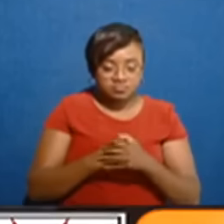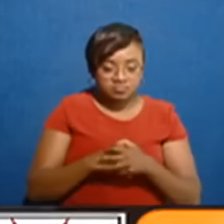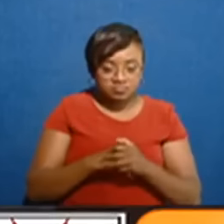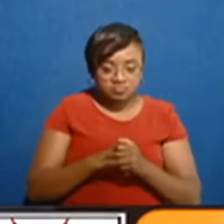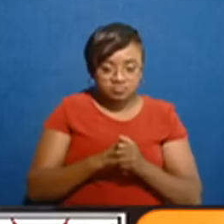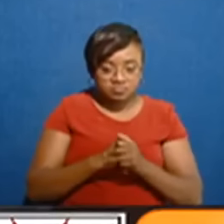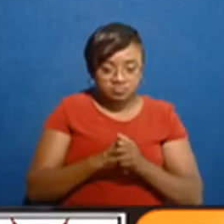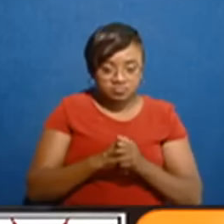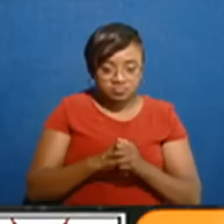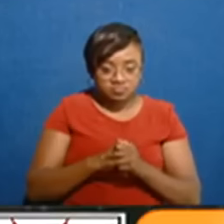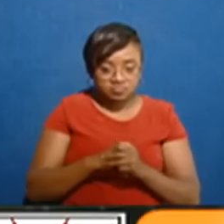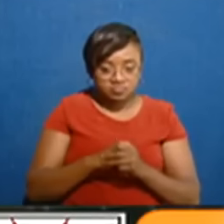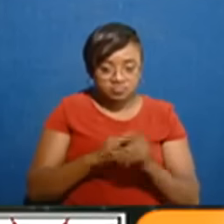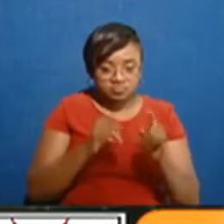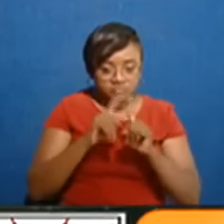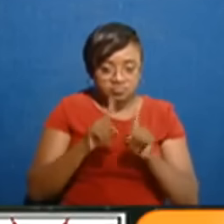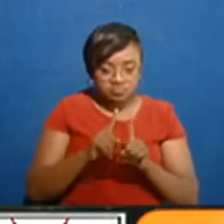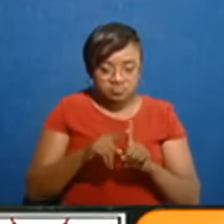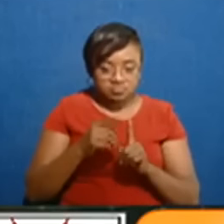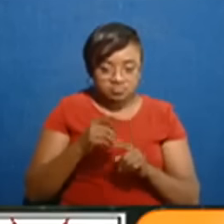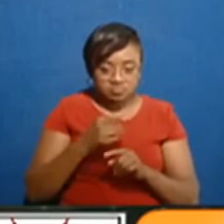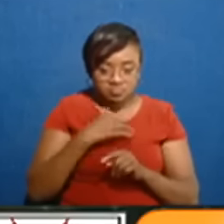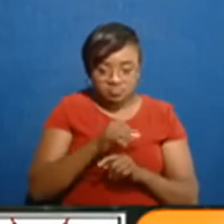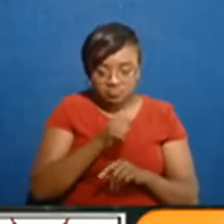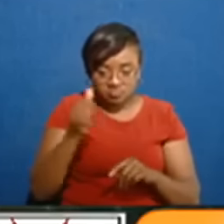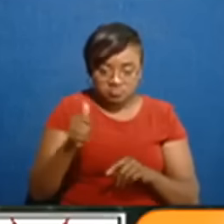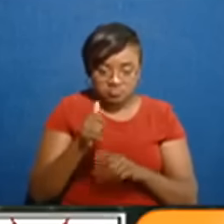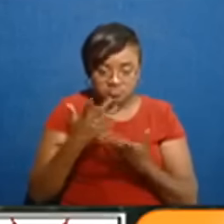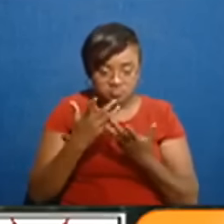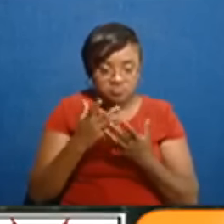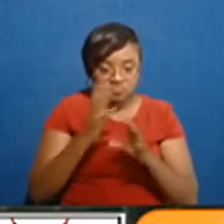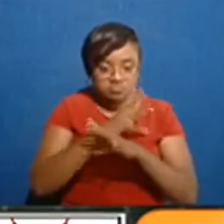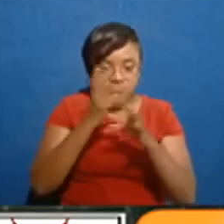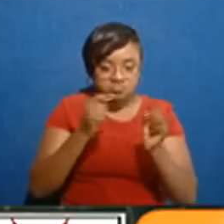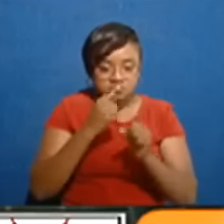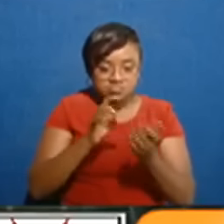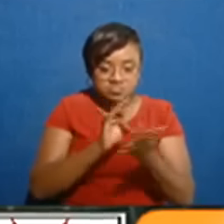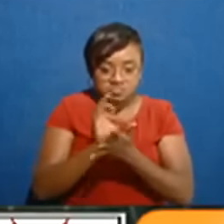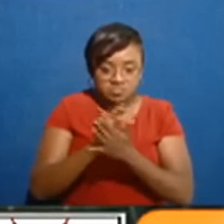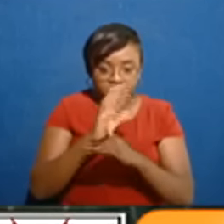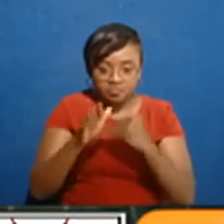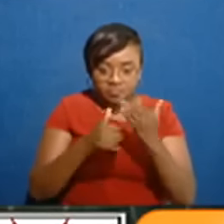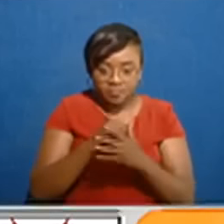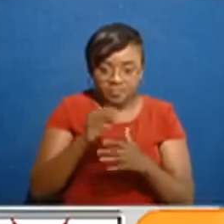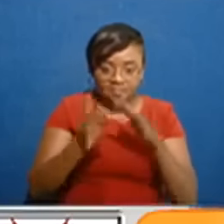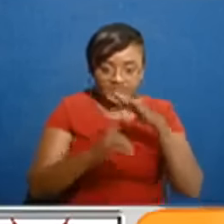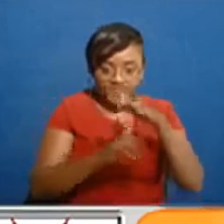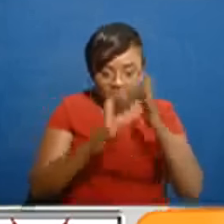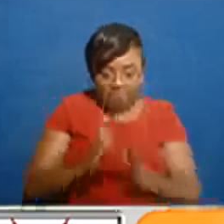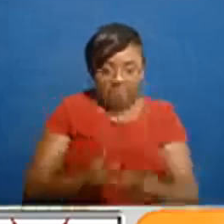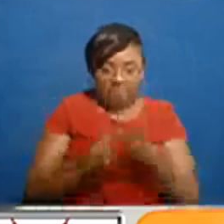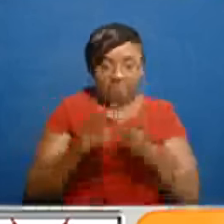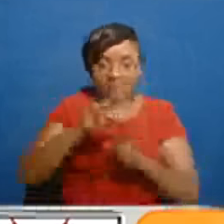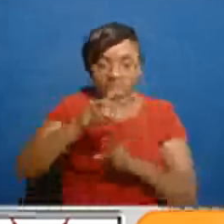third president, who fired all his ministers and their assistants in 2005, except the then